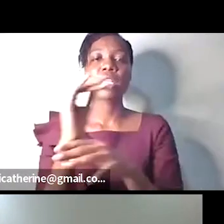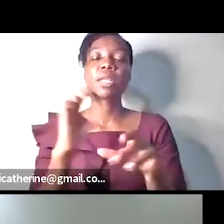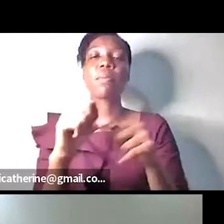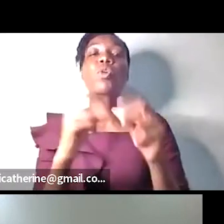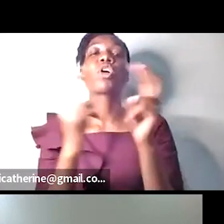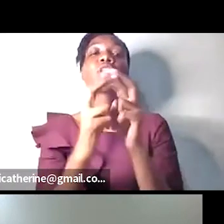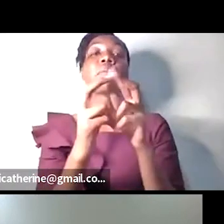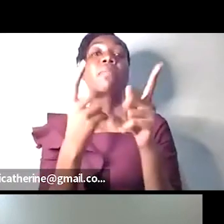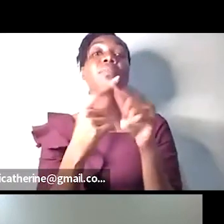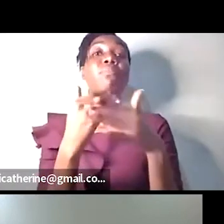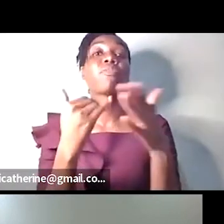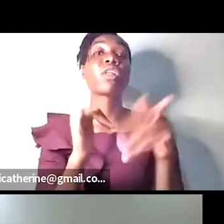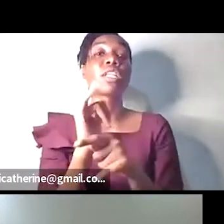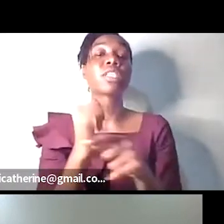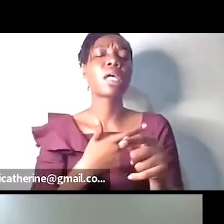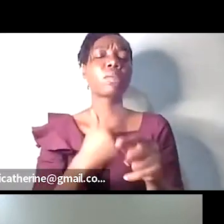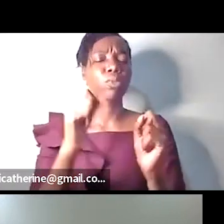there, how do we discover our purpose?